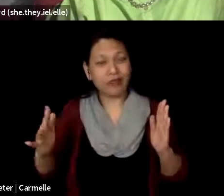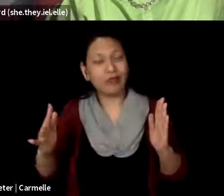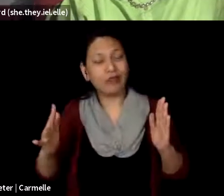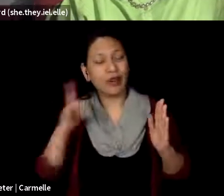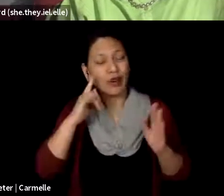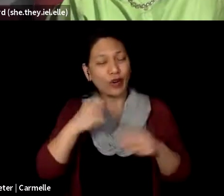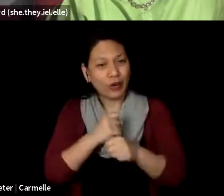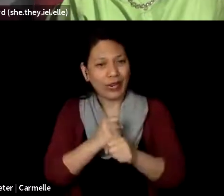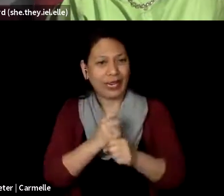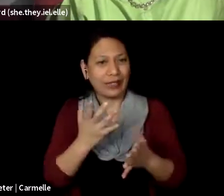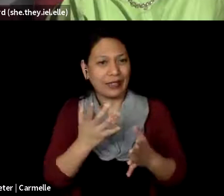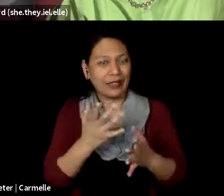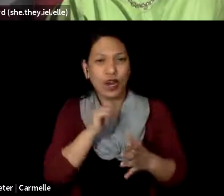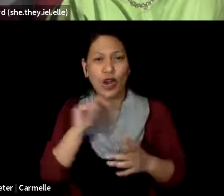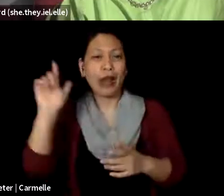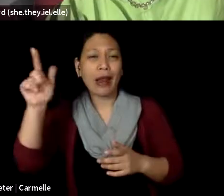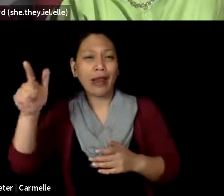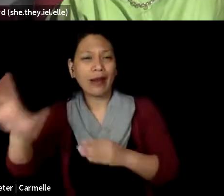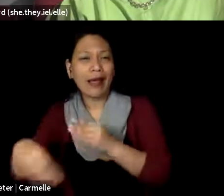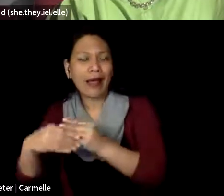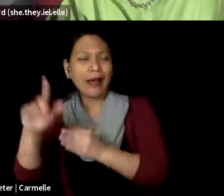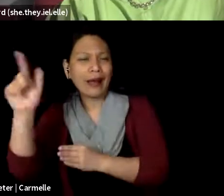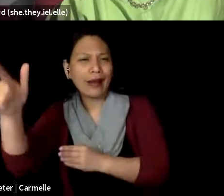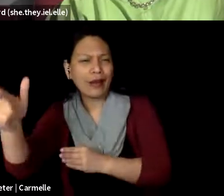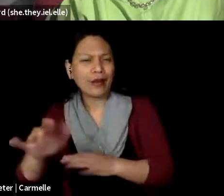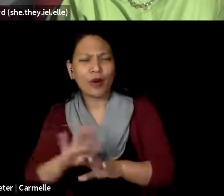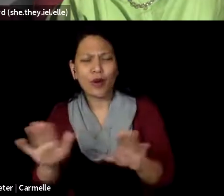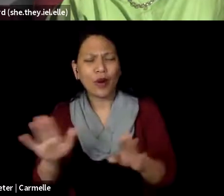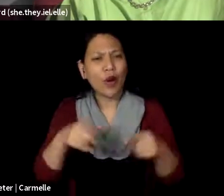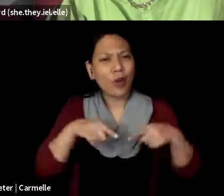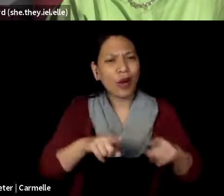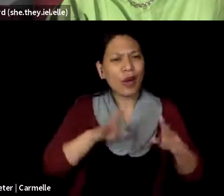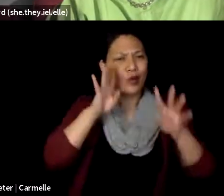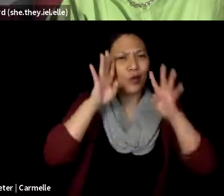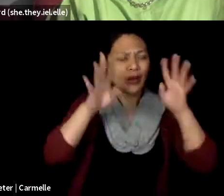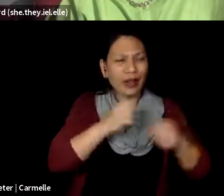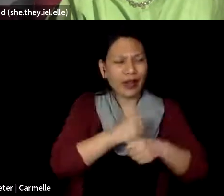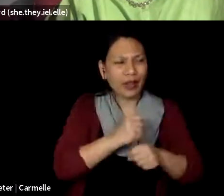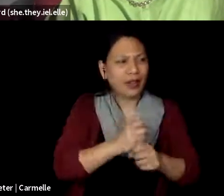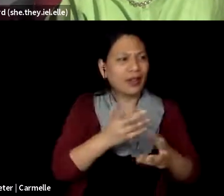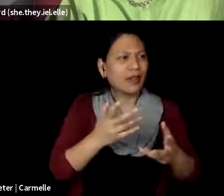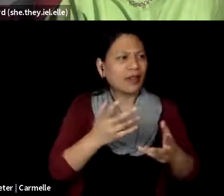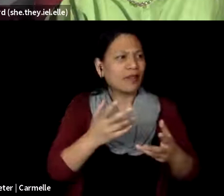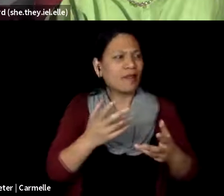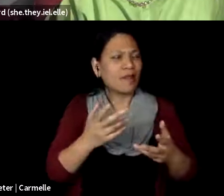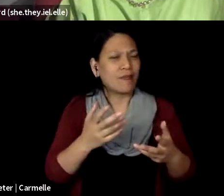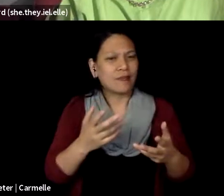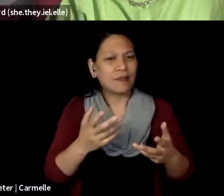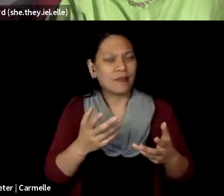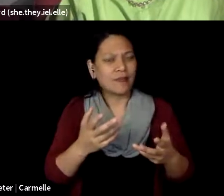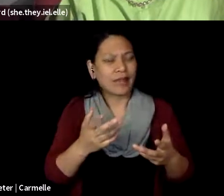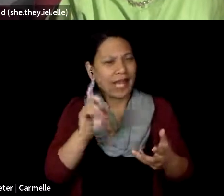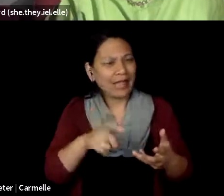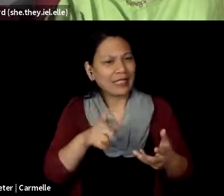and being aware of all of that when I'm creating a story, that it's not, that it needs to be